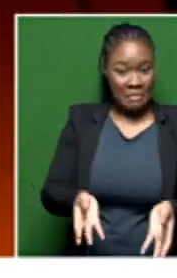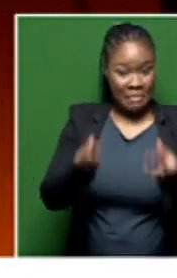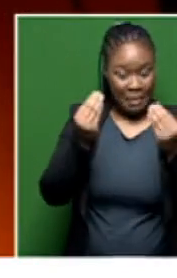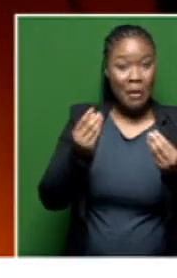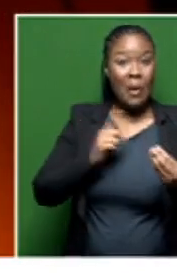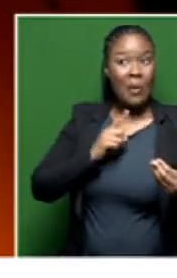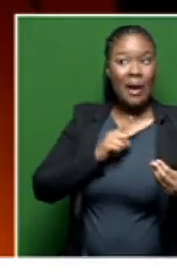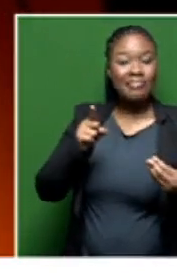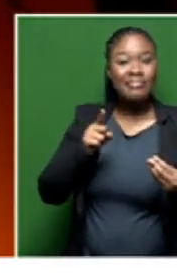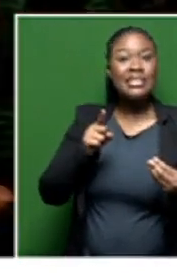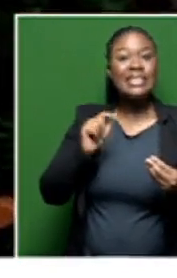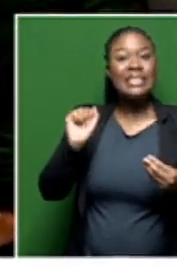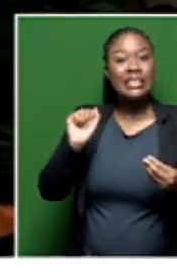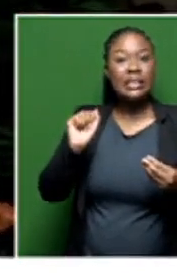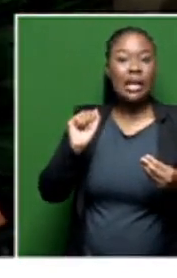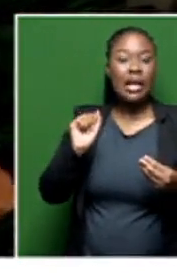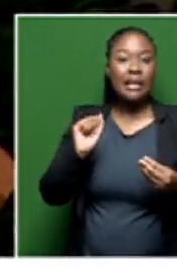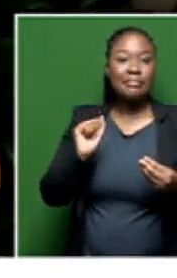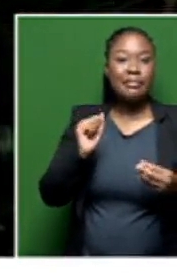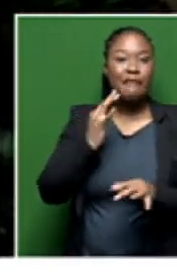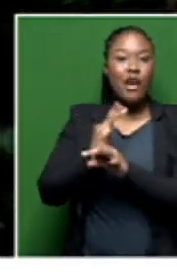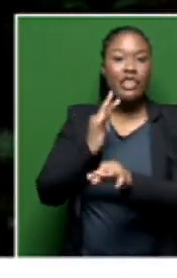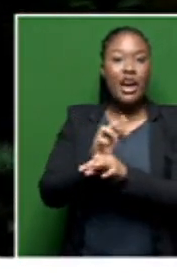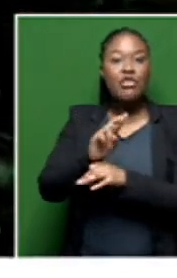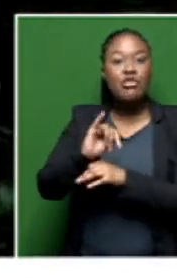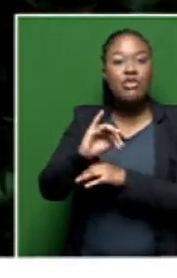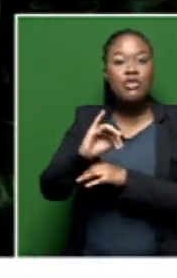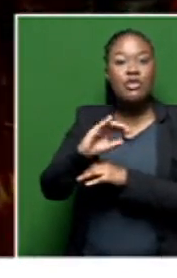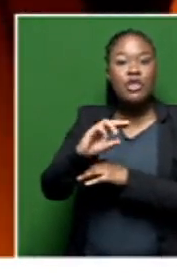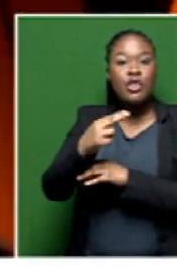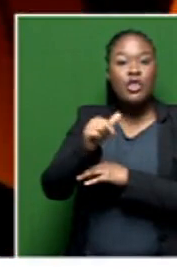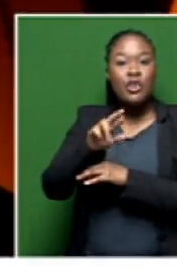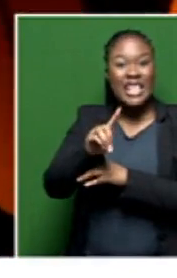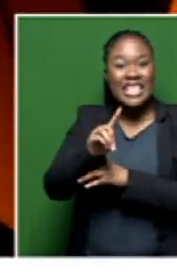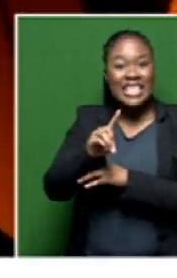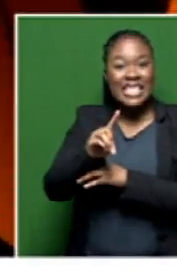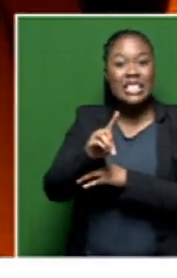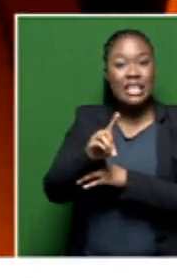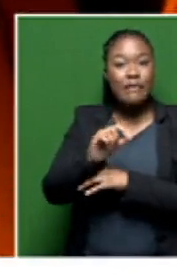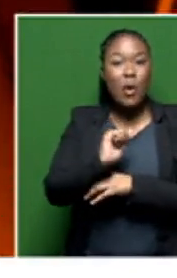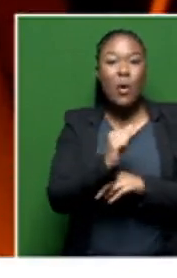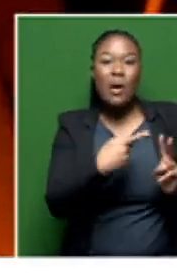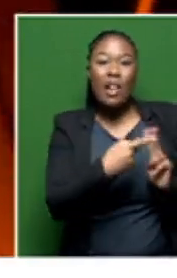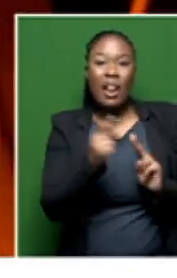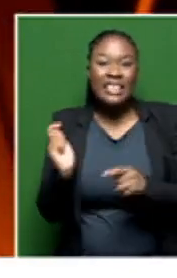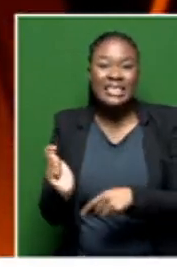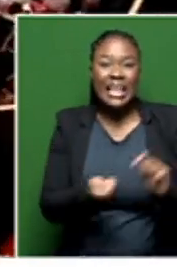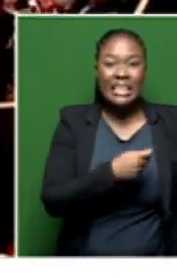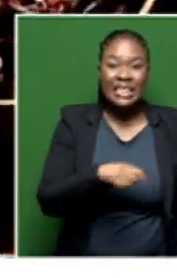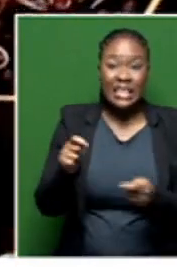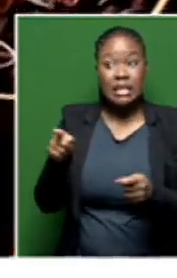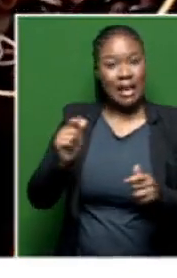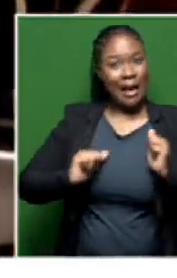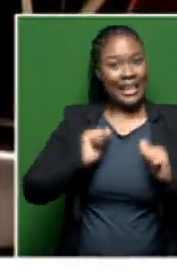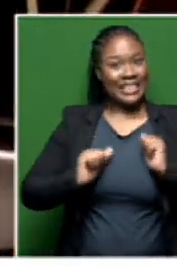Richard Williams, the father who raised tennis champions Venus and Serena Williams in King Richard. Smith had been